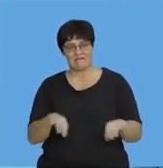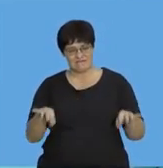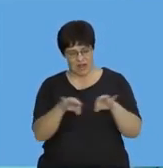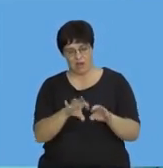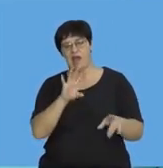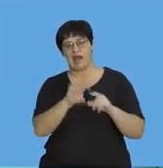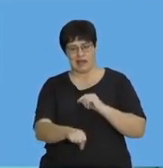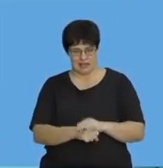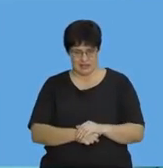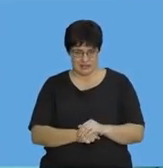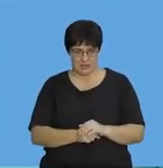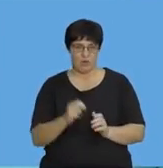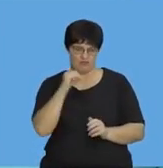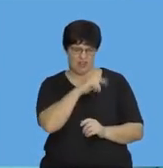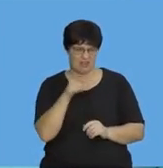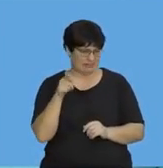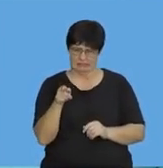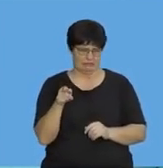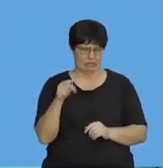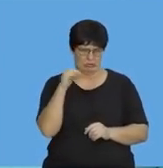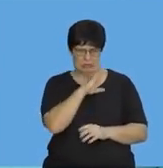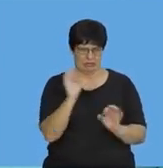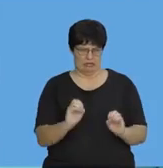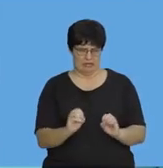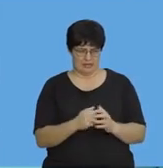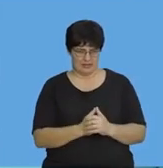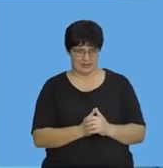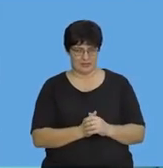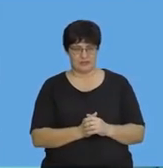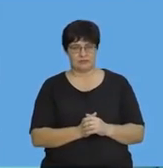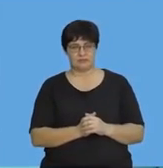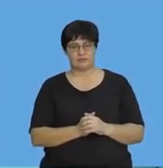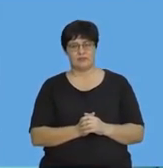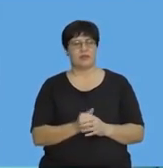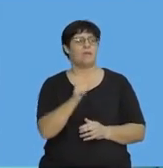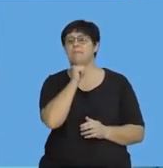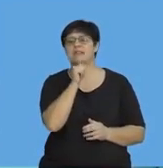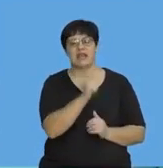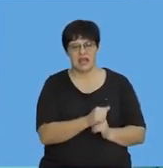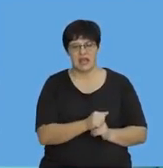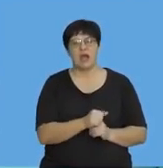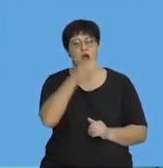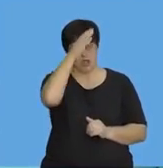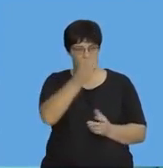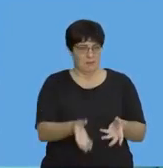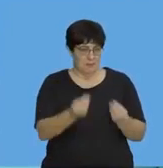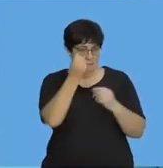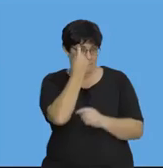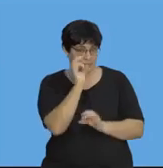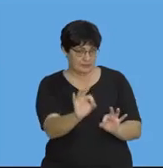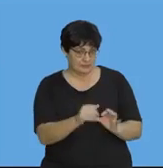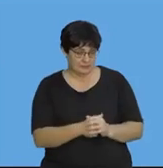values make more sense, so they're more realistic. This is not realistic. Okay, but it doesn't matter. You got the concept.